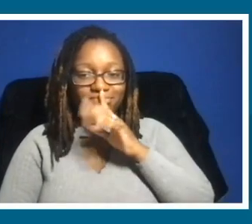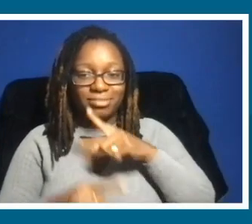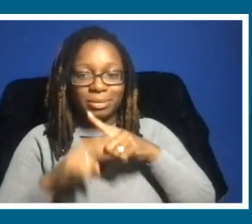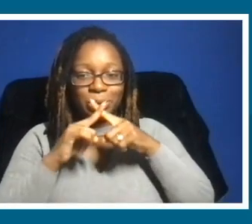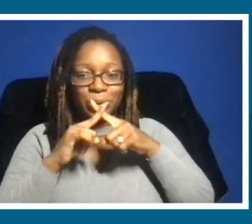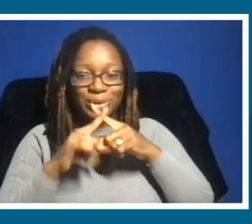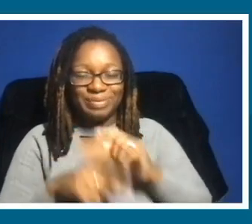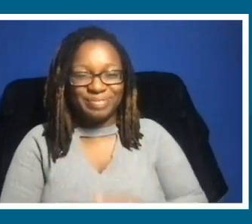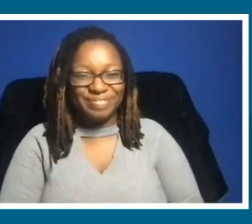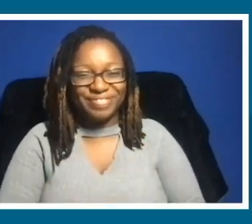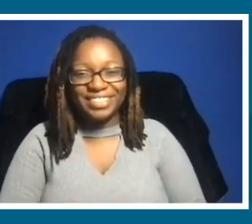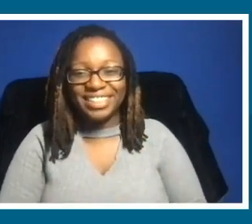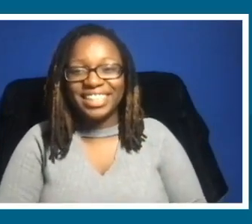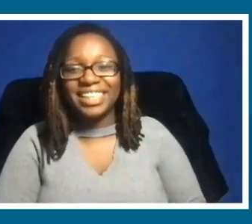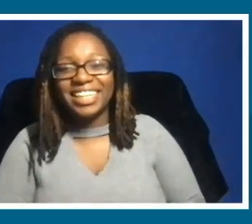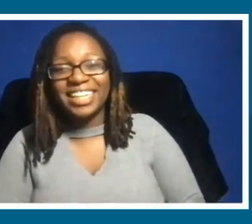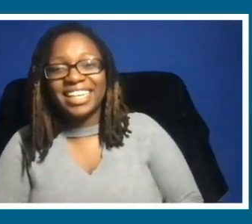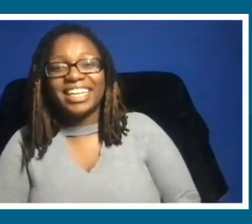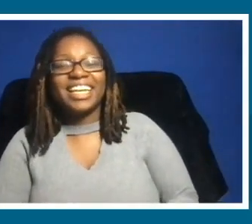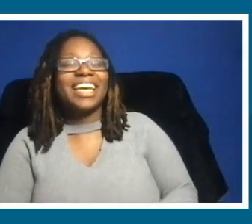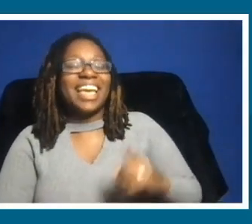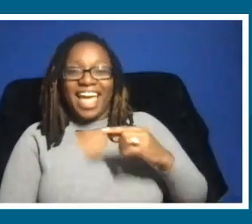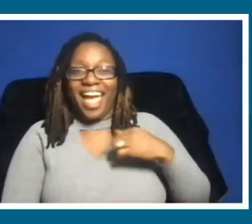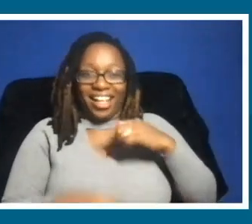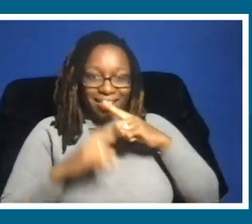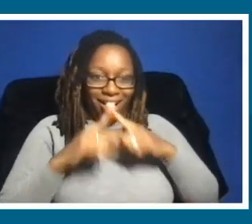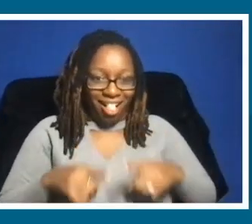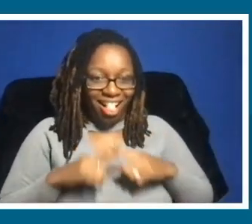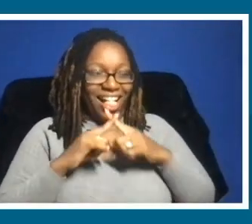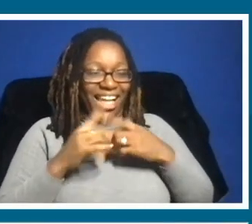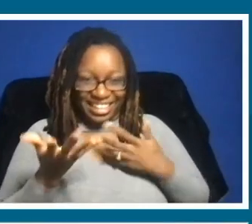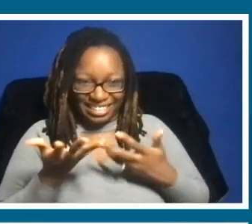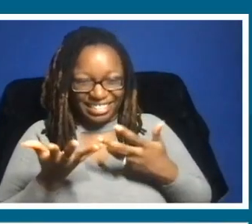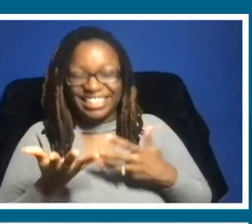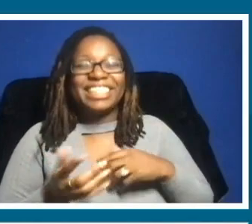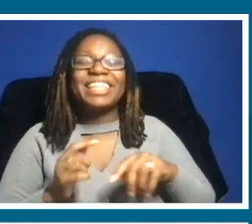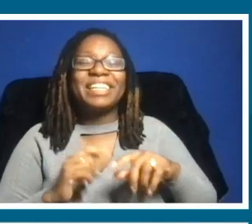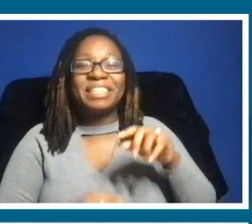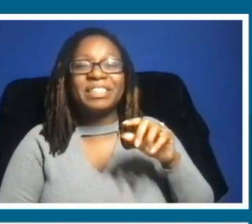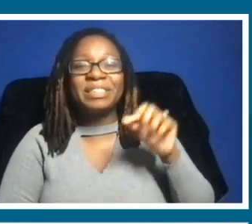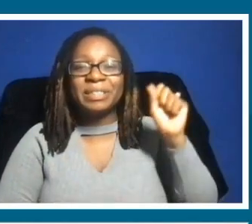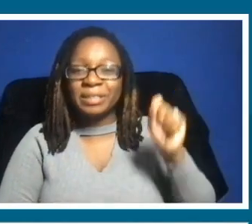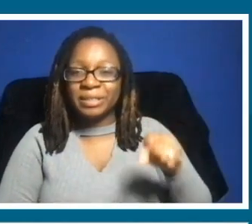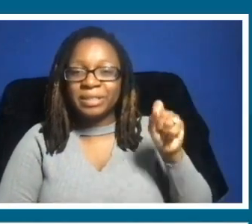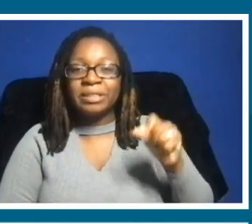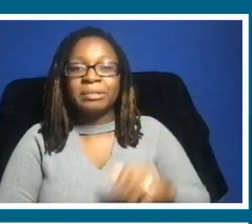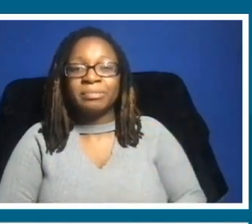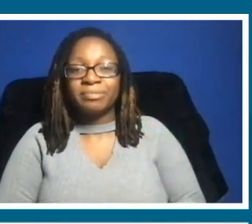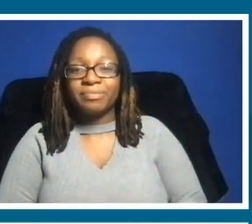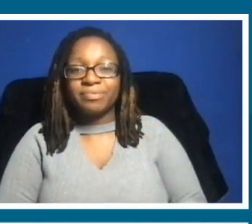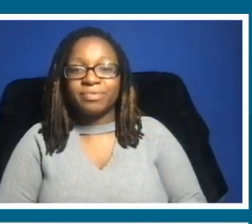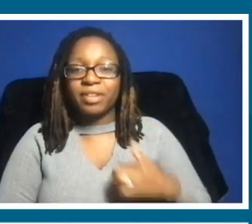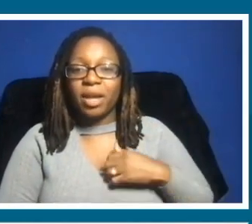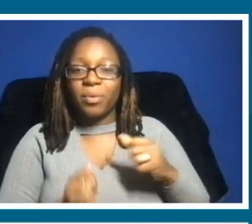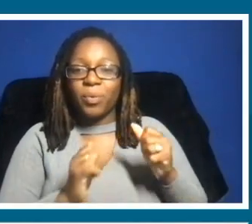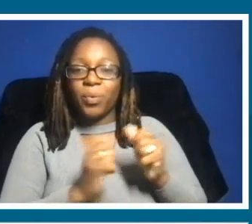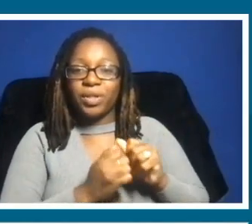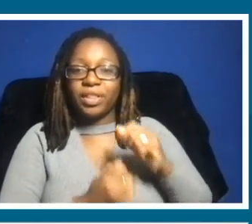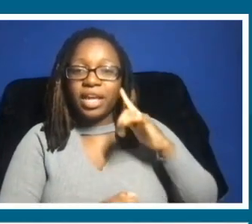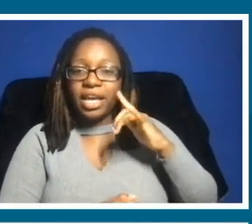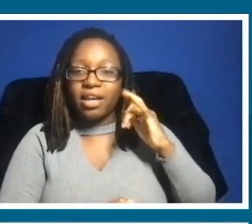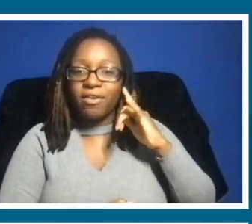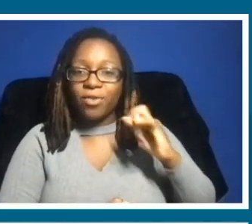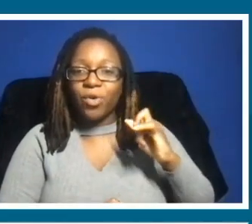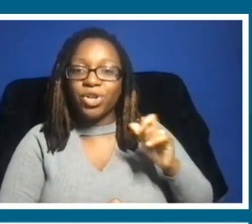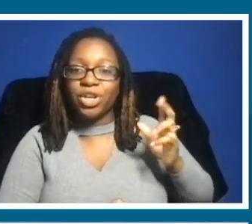You didn't have to say it. I unmuted myself. Yes, so I am with the California History Social